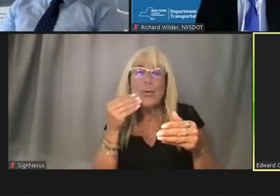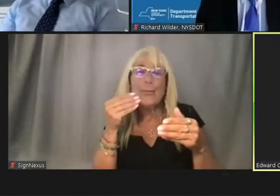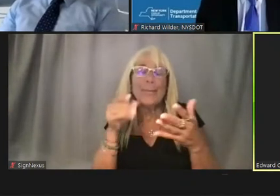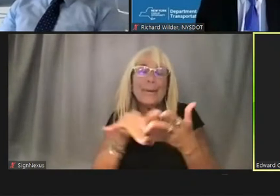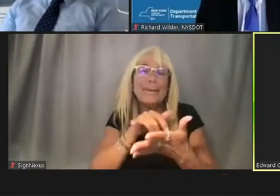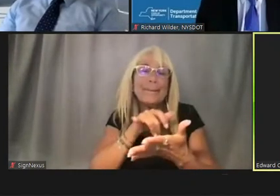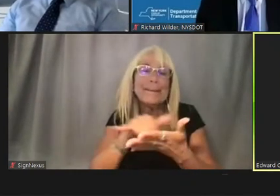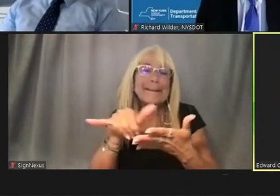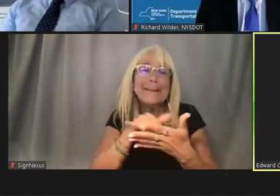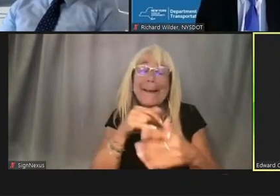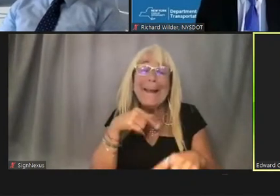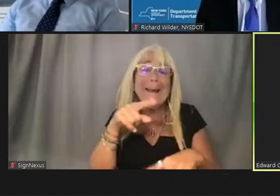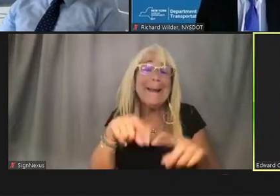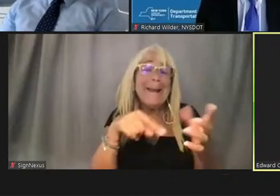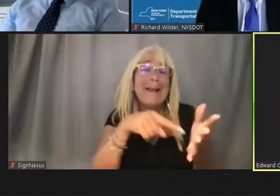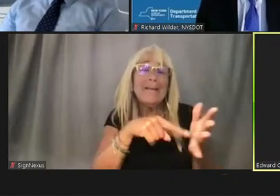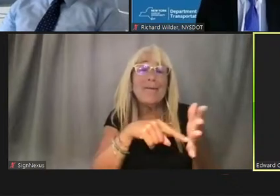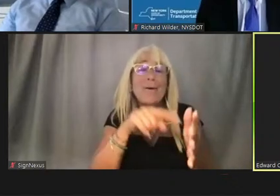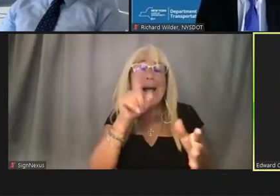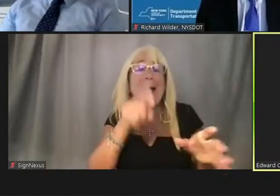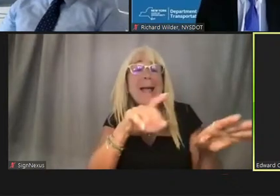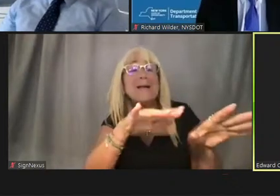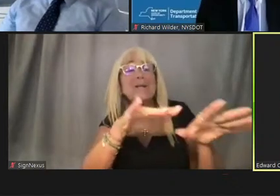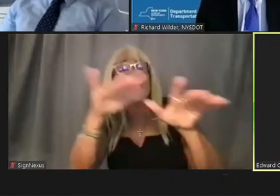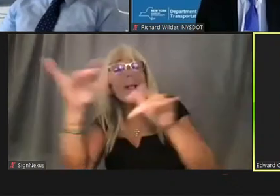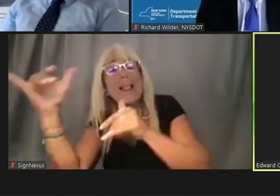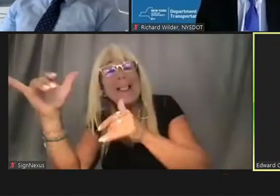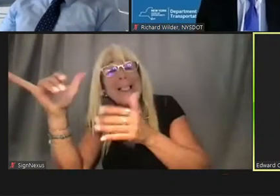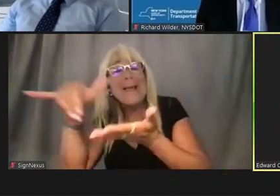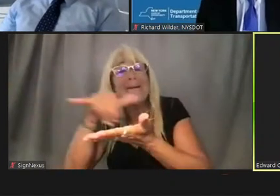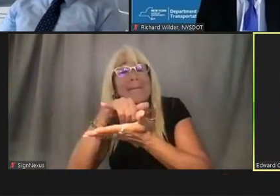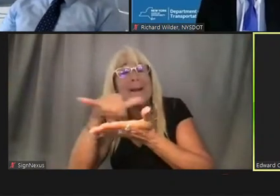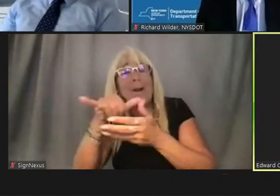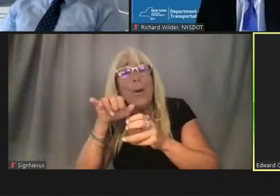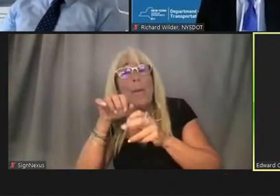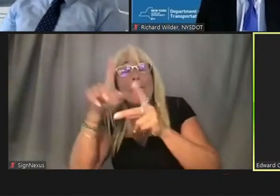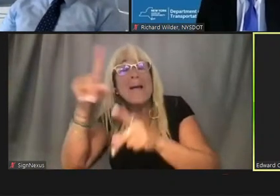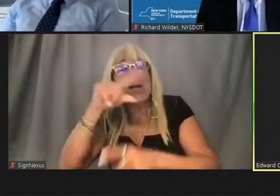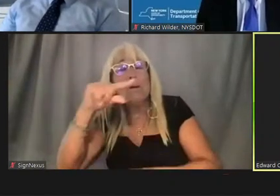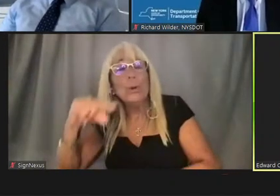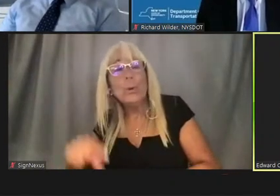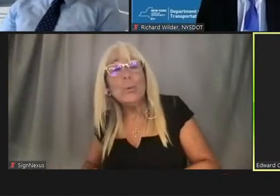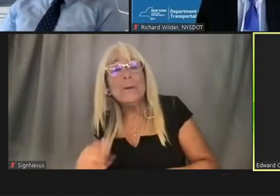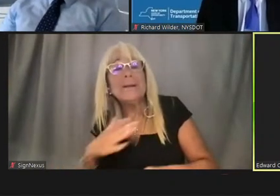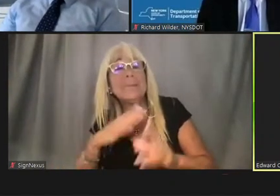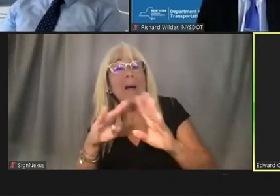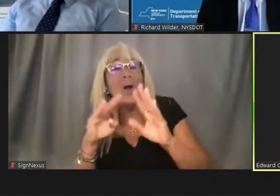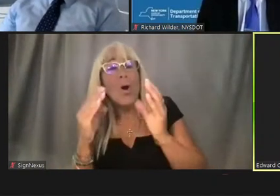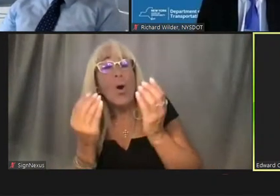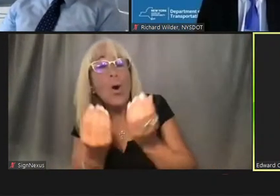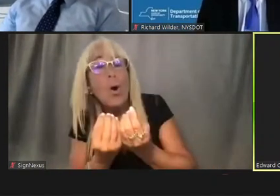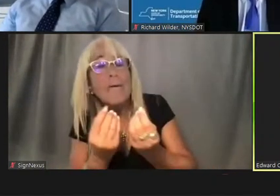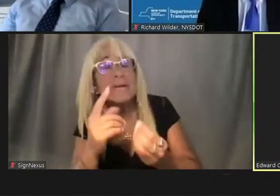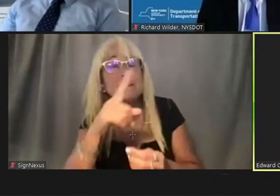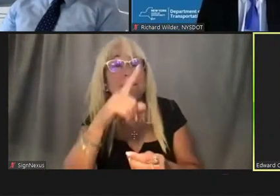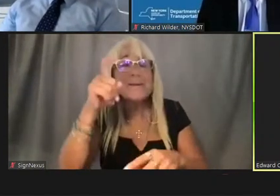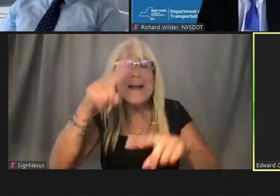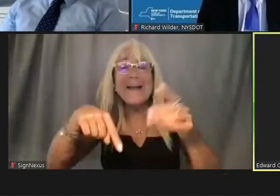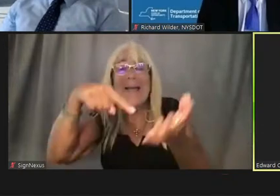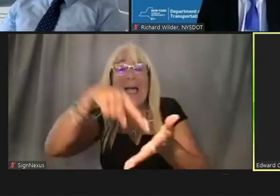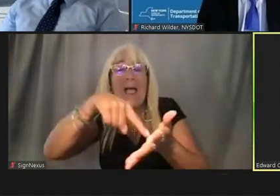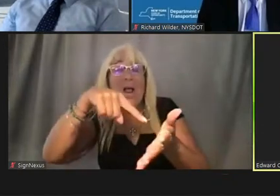that I had to leave the city and come back into Queens for my office because I couldn't afford well